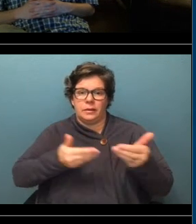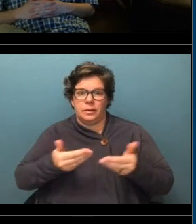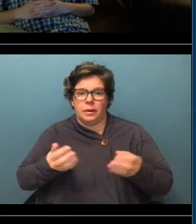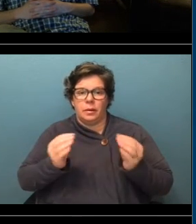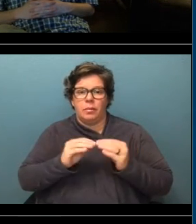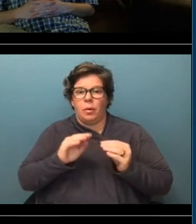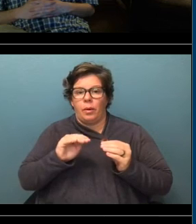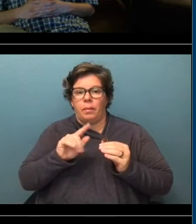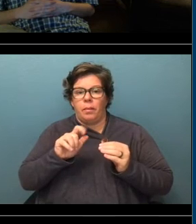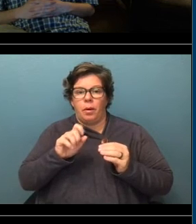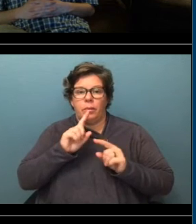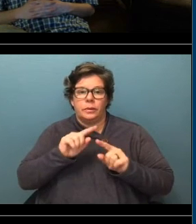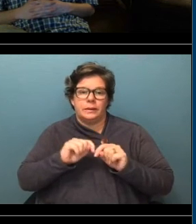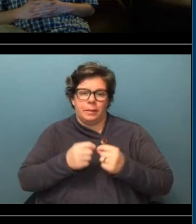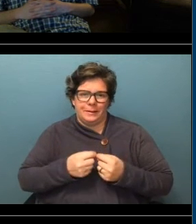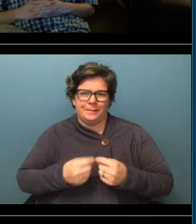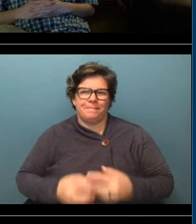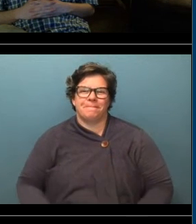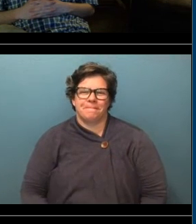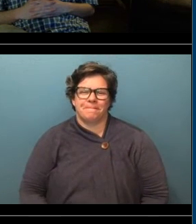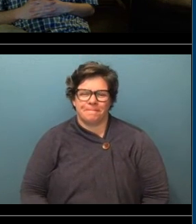response teams.